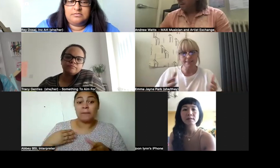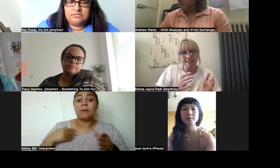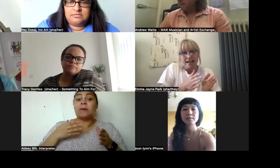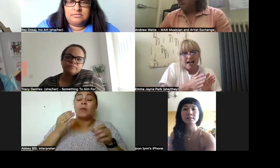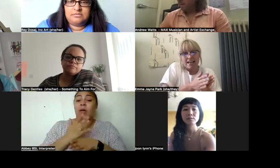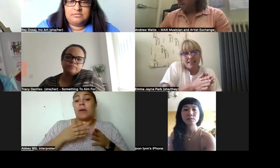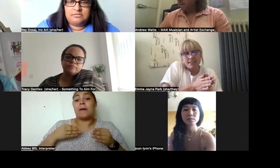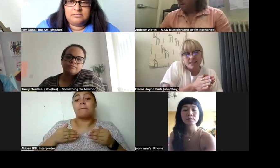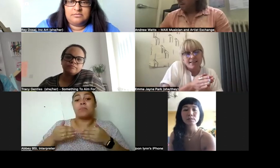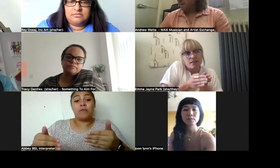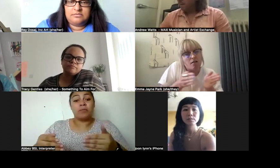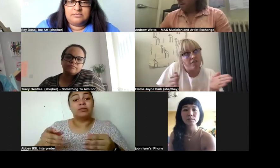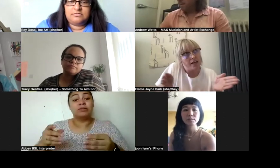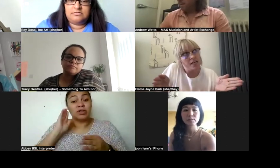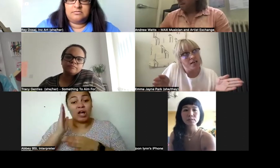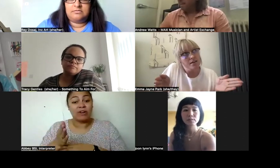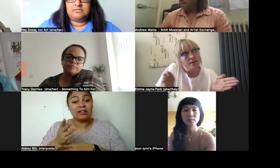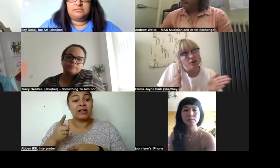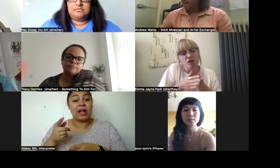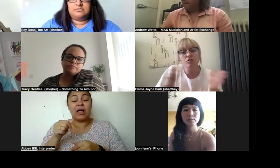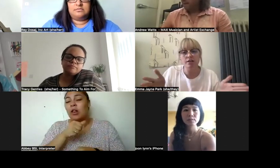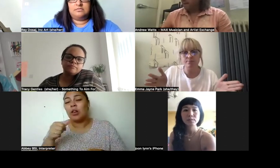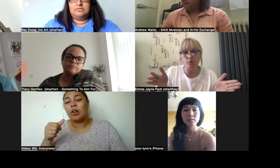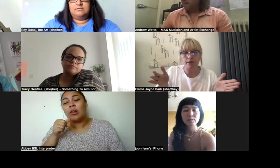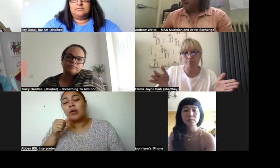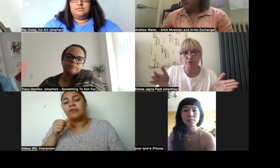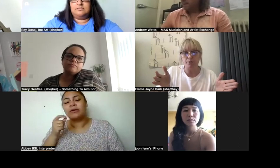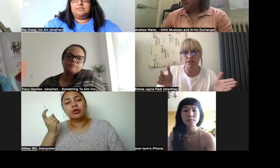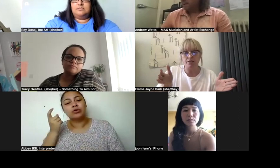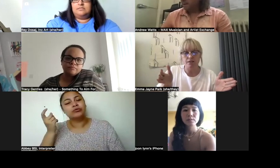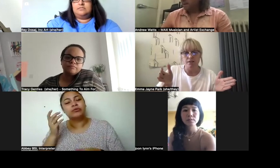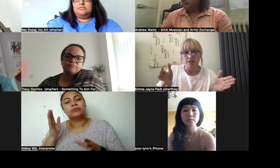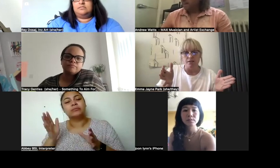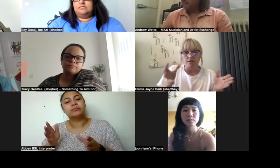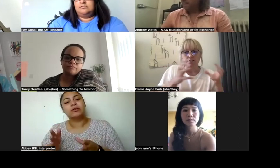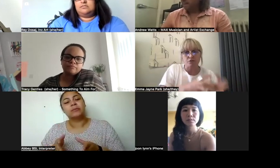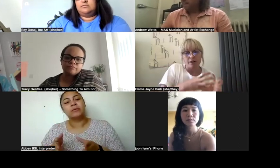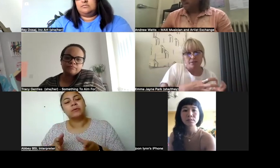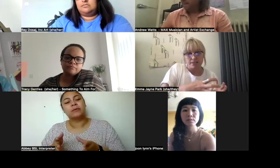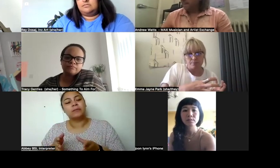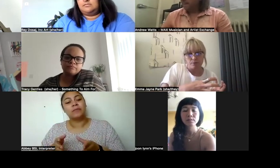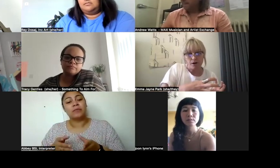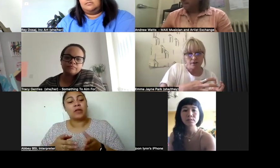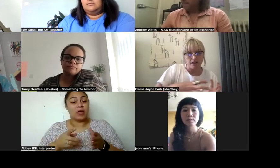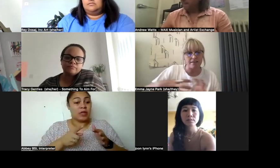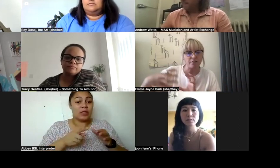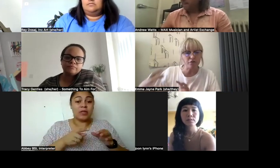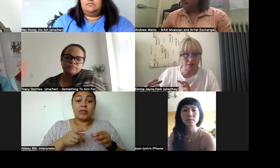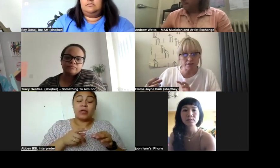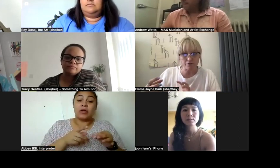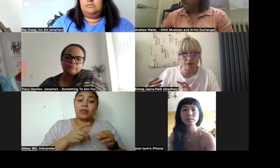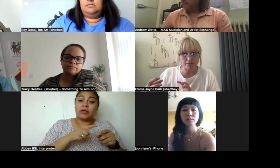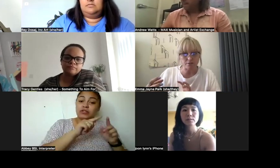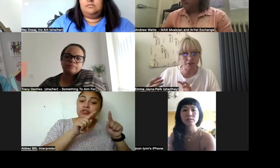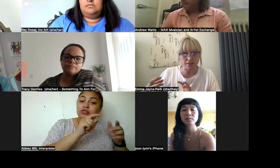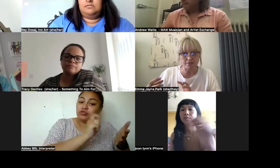director, and there's this lovely, curious moment between the script and table work and then the